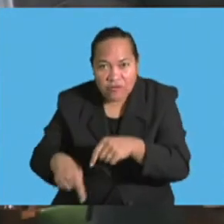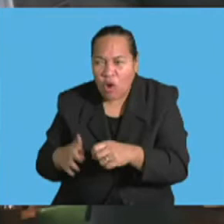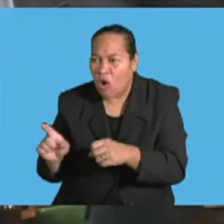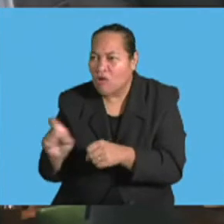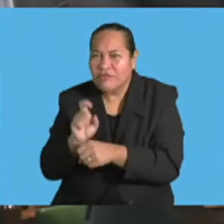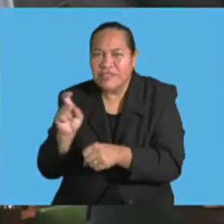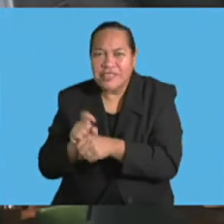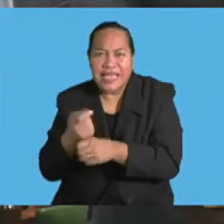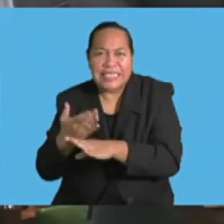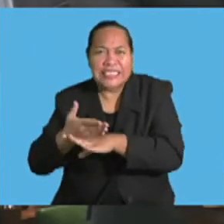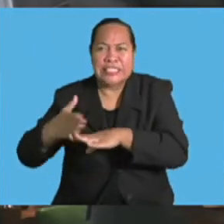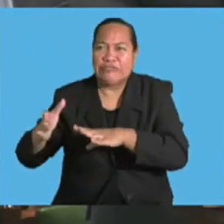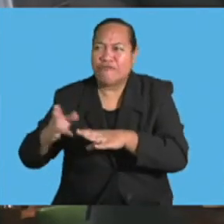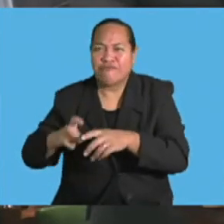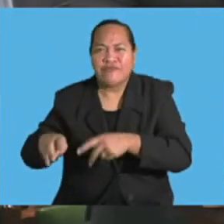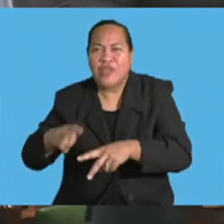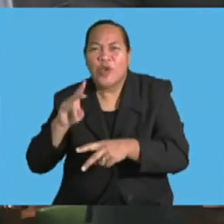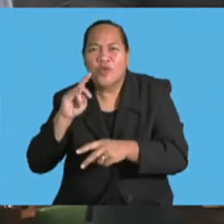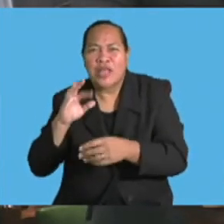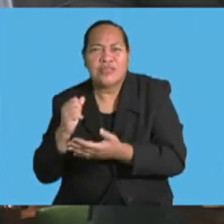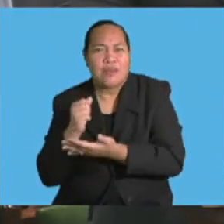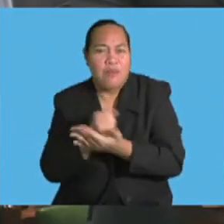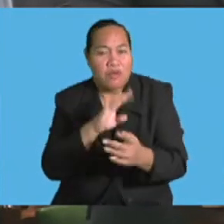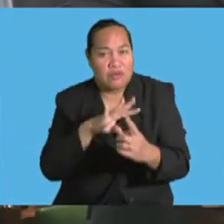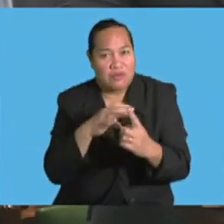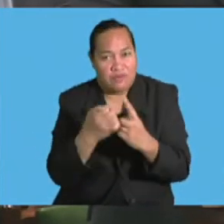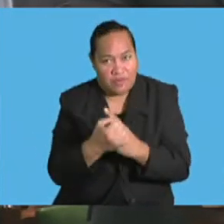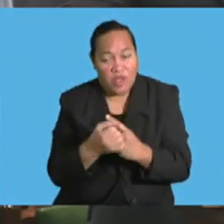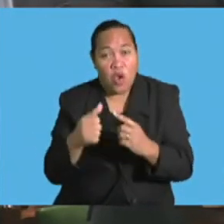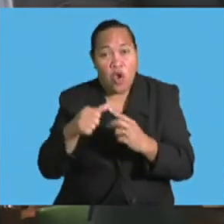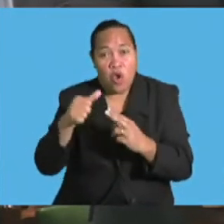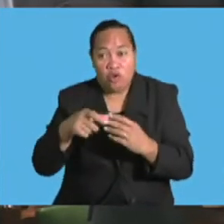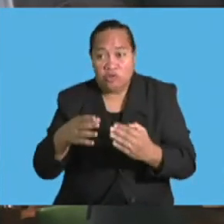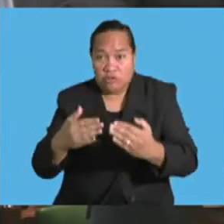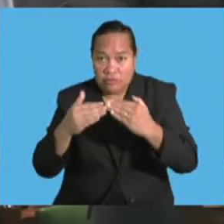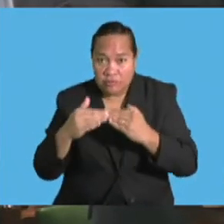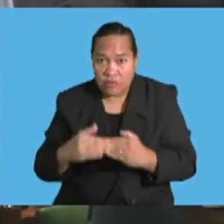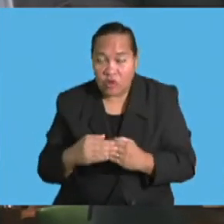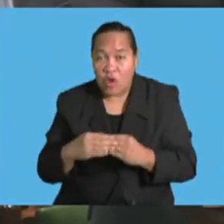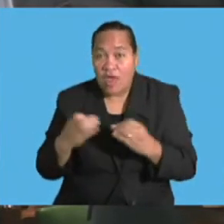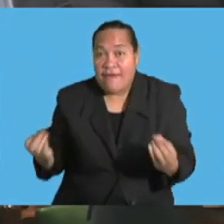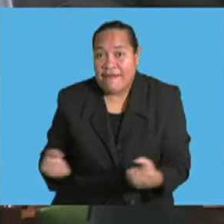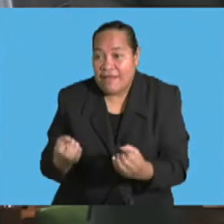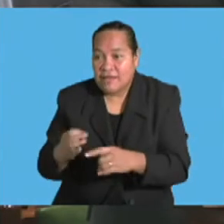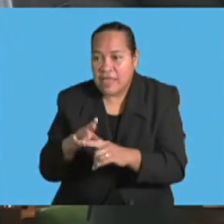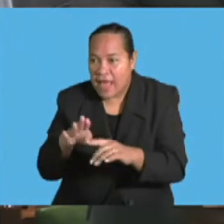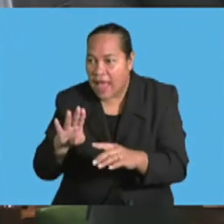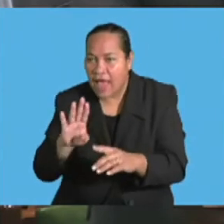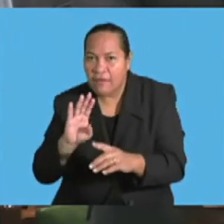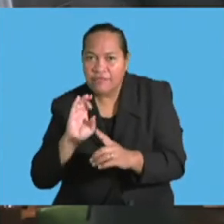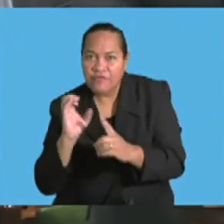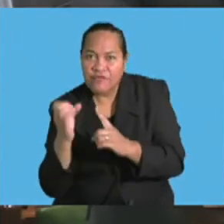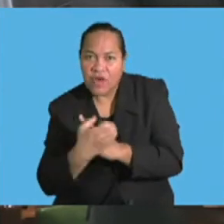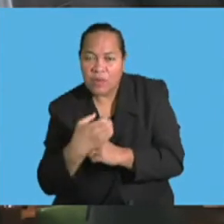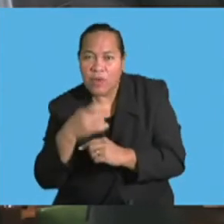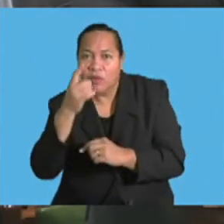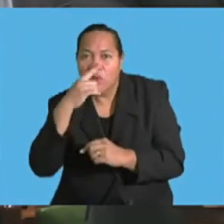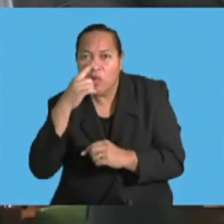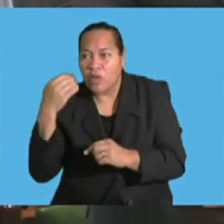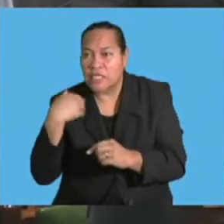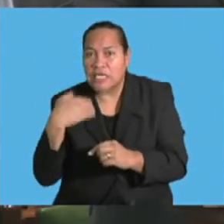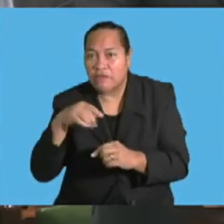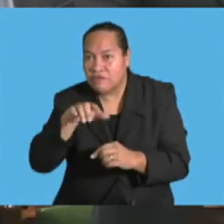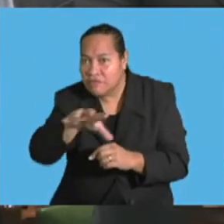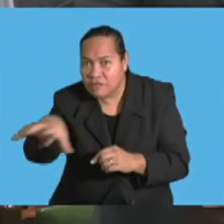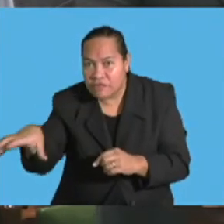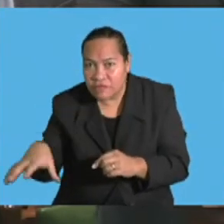establish principles and procedures for the relocation of communities that are at risk from the adverse effects of climate change and support the Relocation